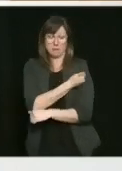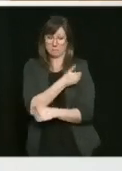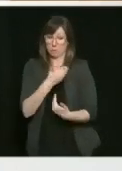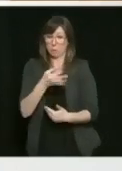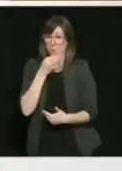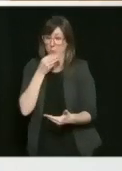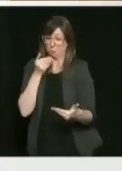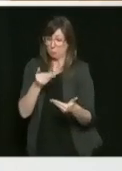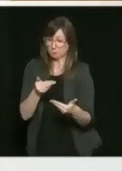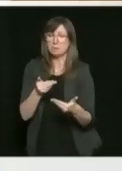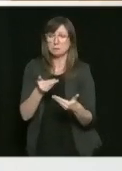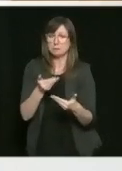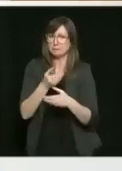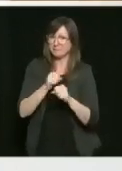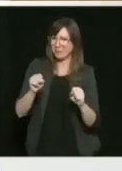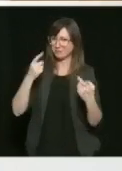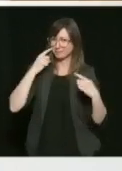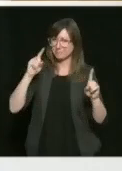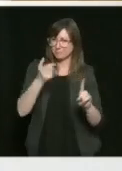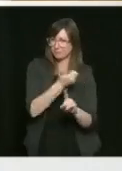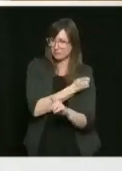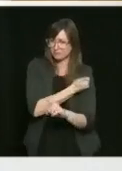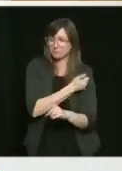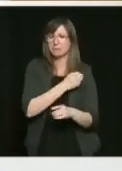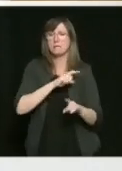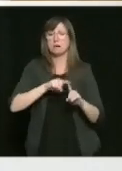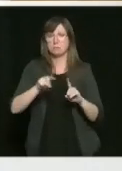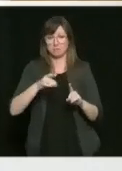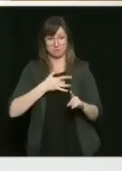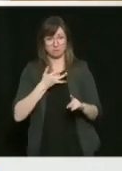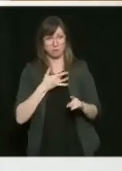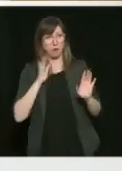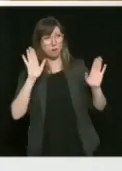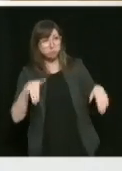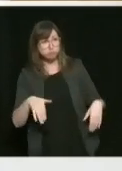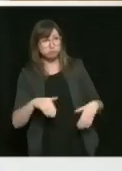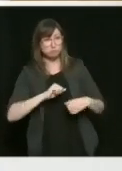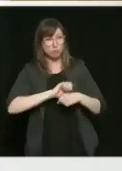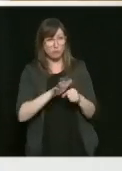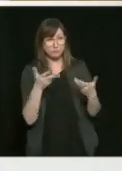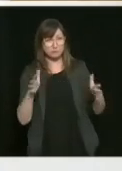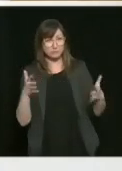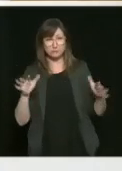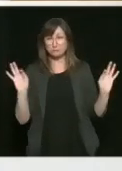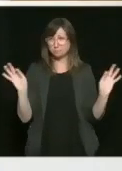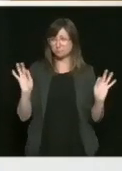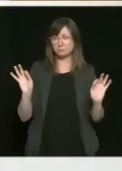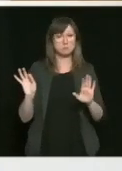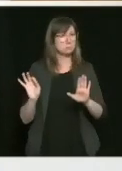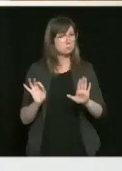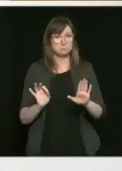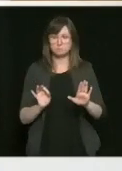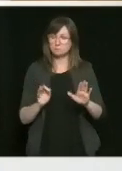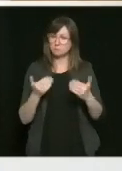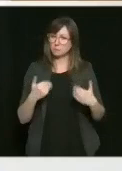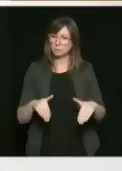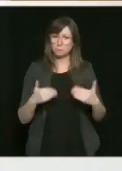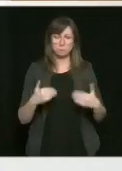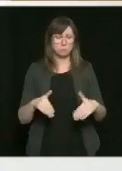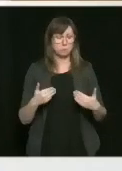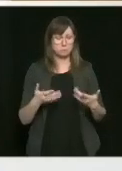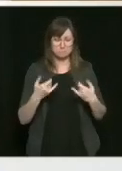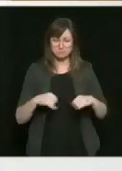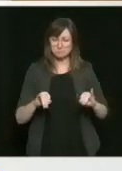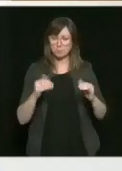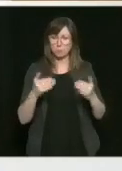within sight might lead some to think COVID-19 is no longer a problem, but the reality is very different. Canada